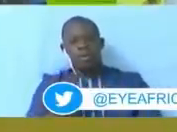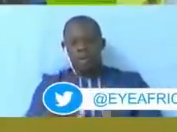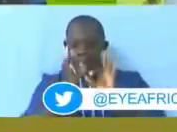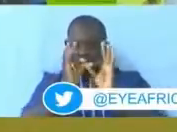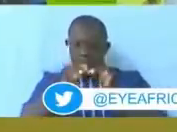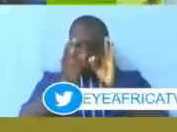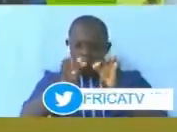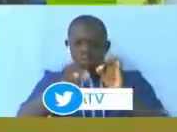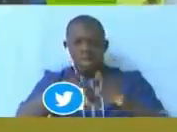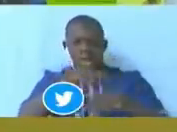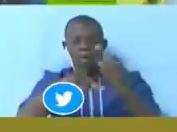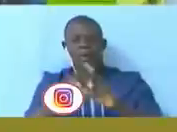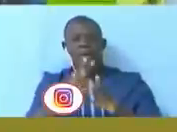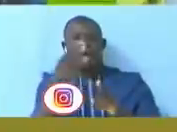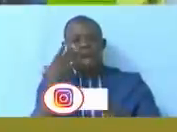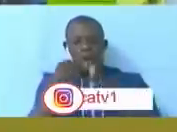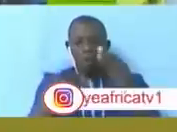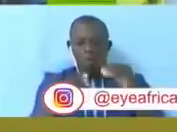detailed account of how they were treated.